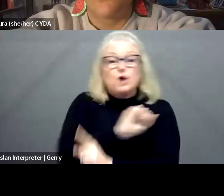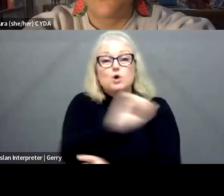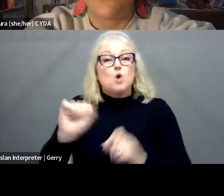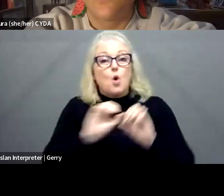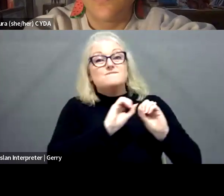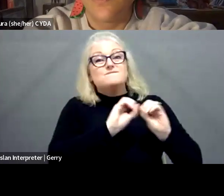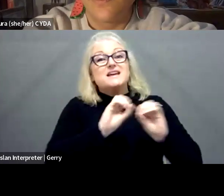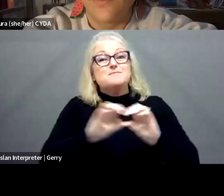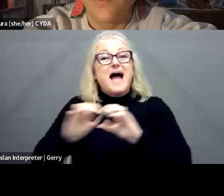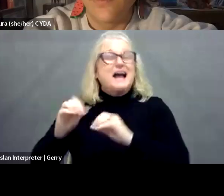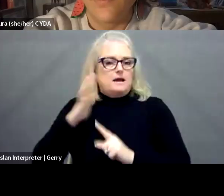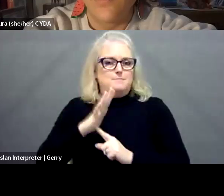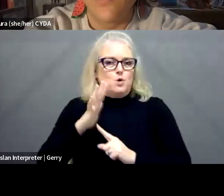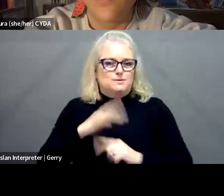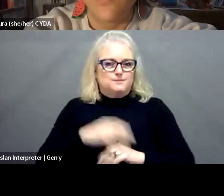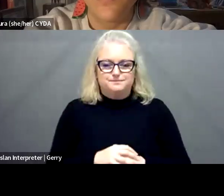comes to representation.